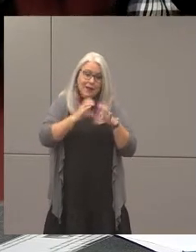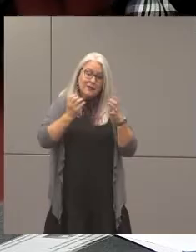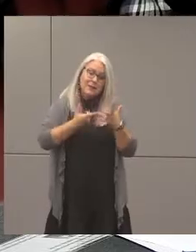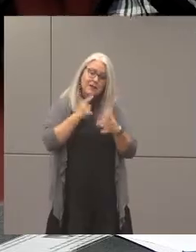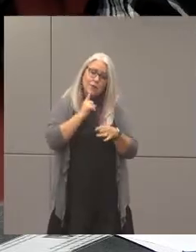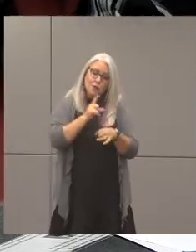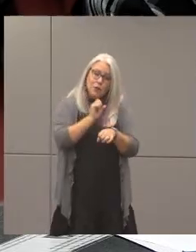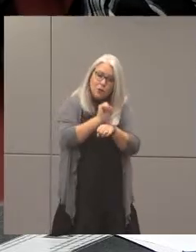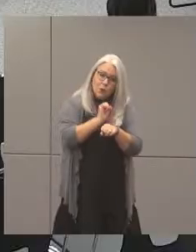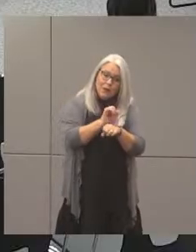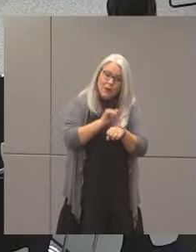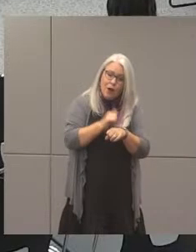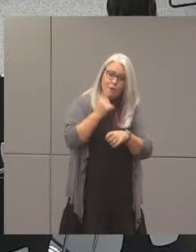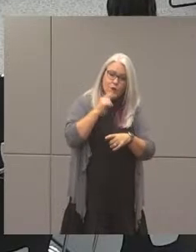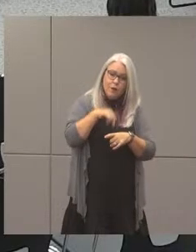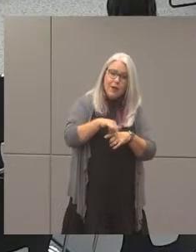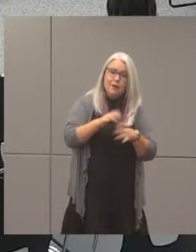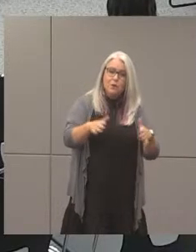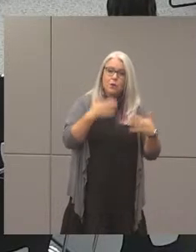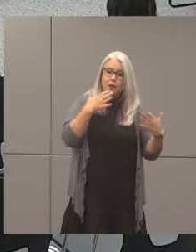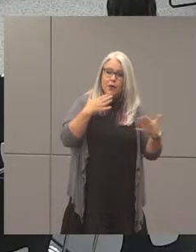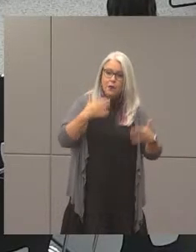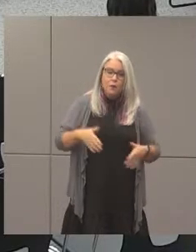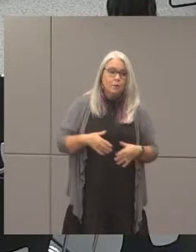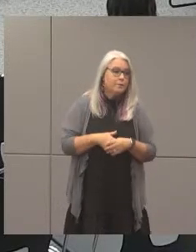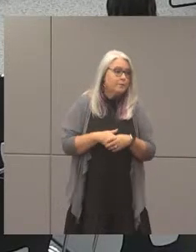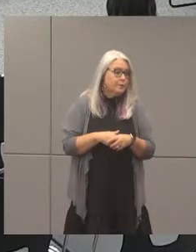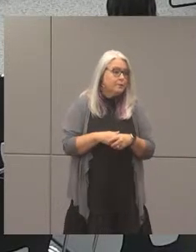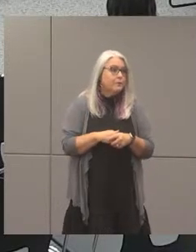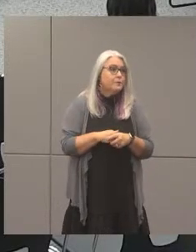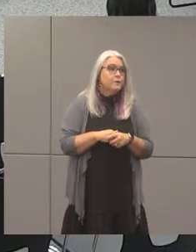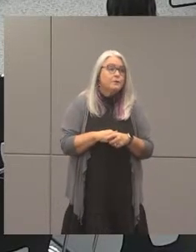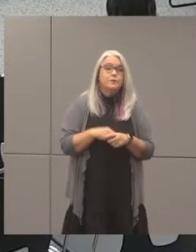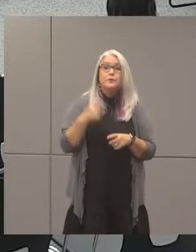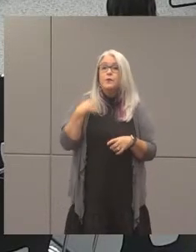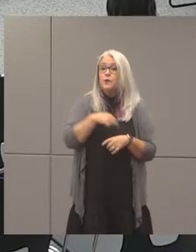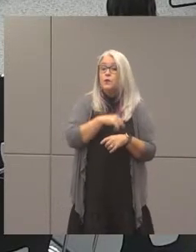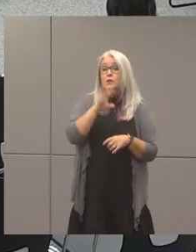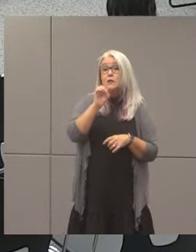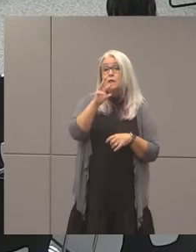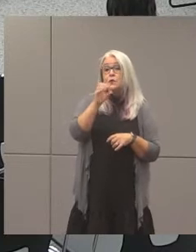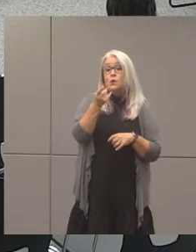this. Thank you, guys. Trustee Swanson.